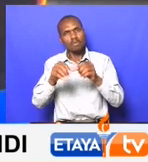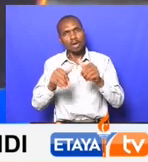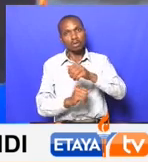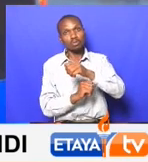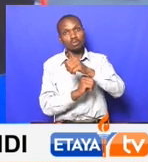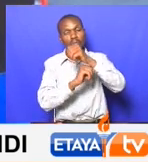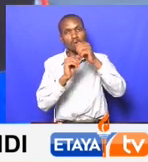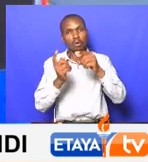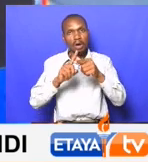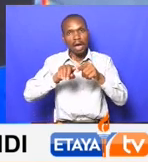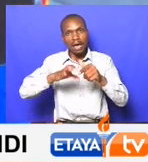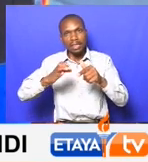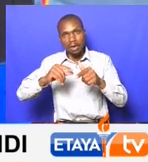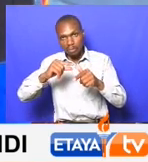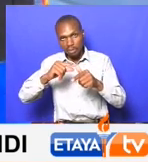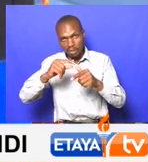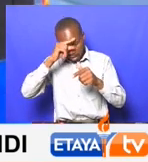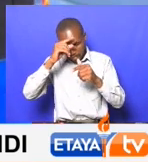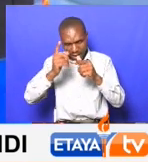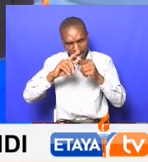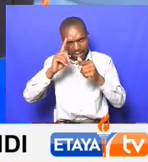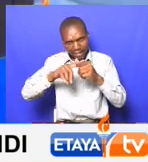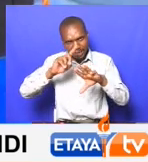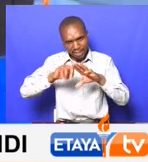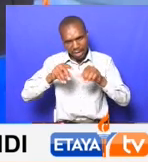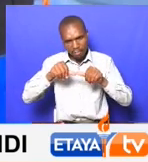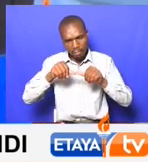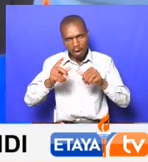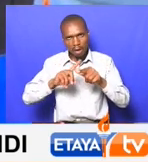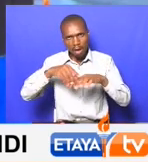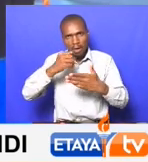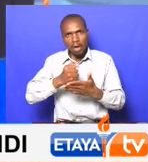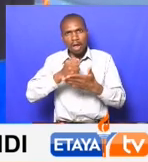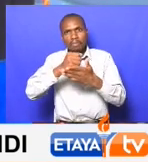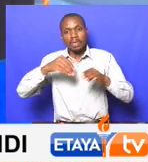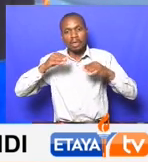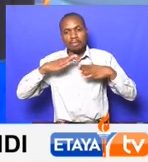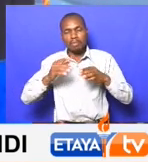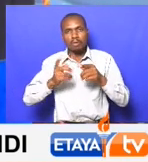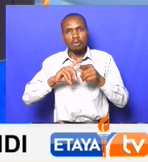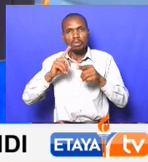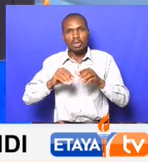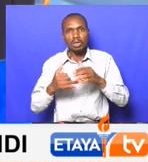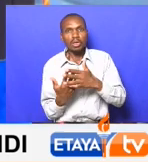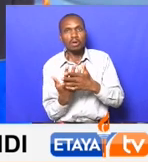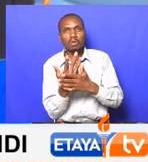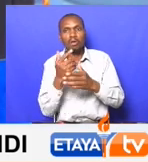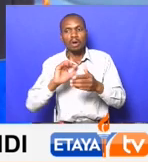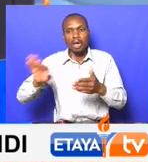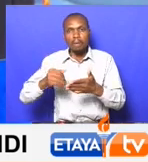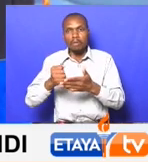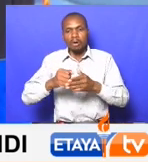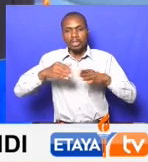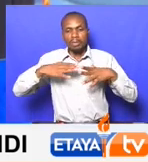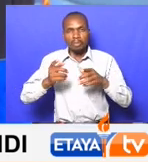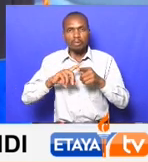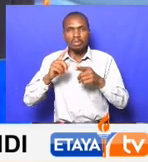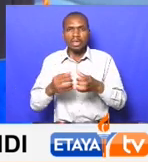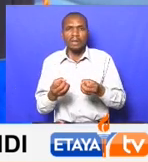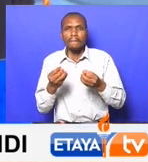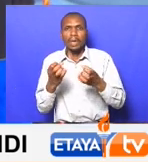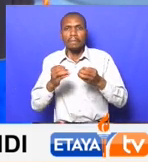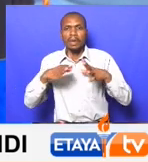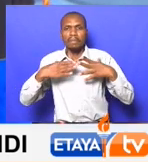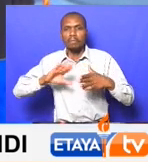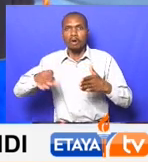As a county, feeding our people, feeding the nation, employing our people, employing many people in the nation